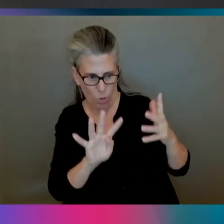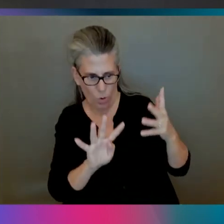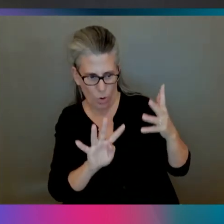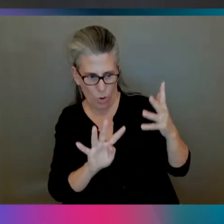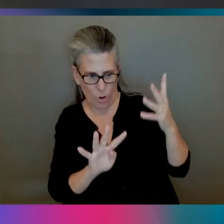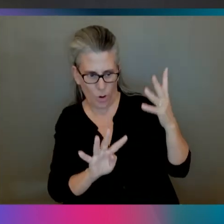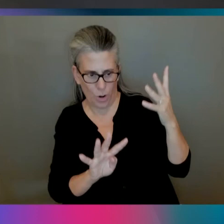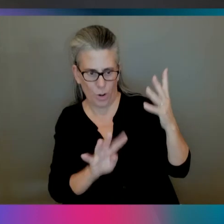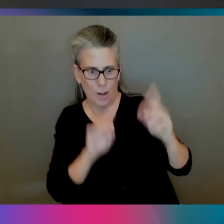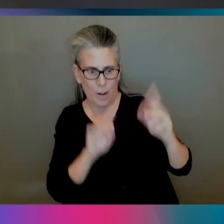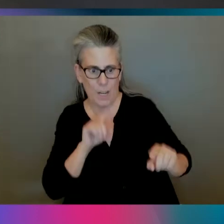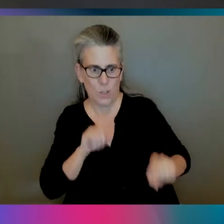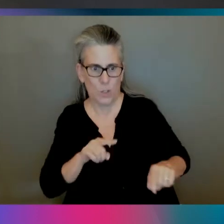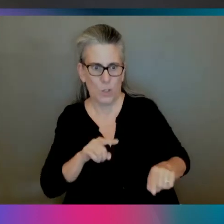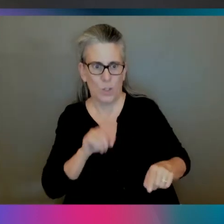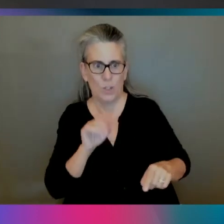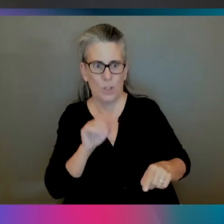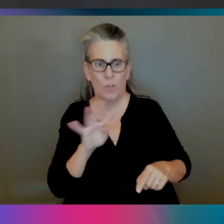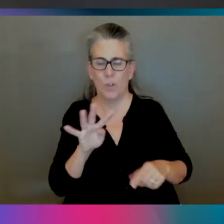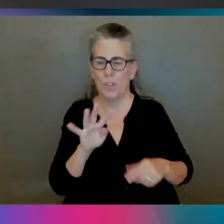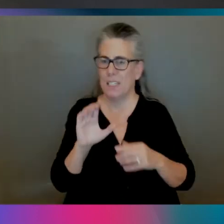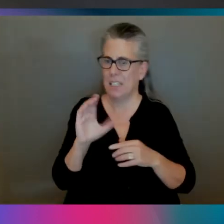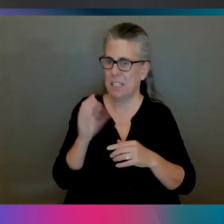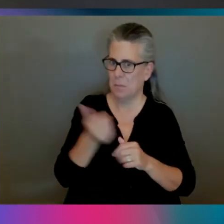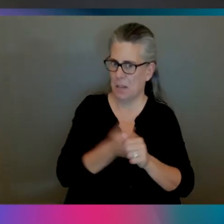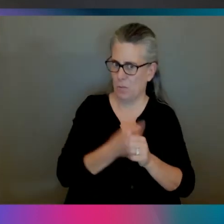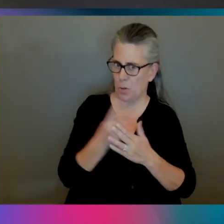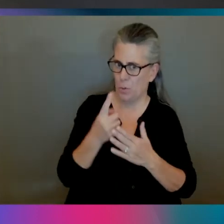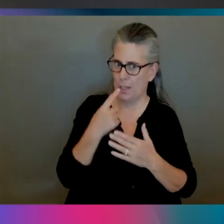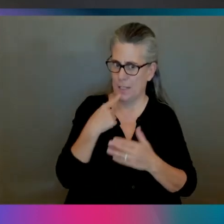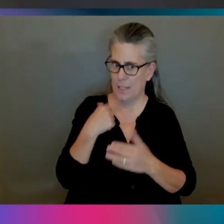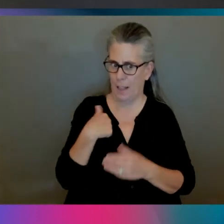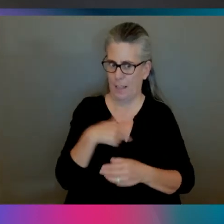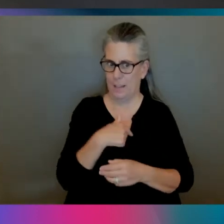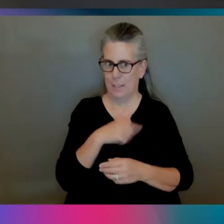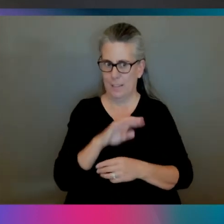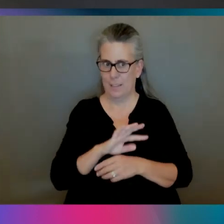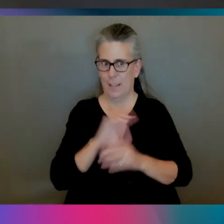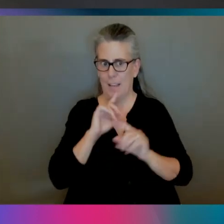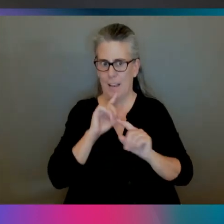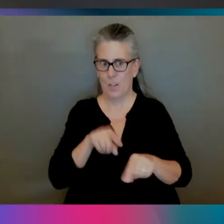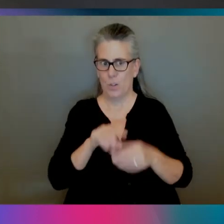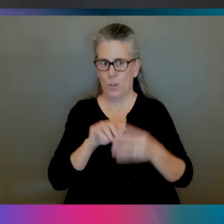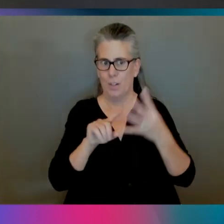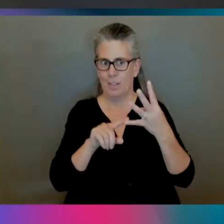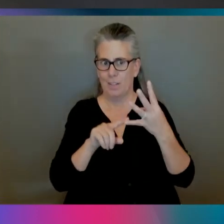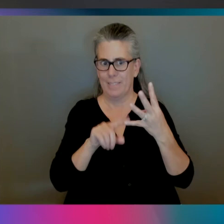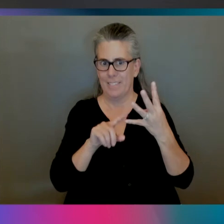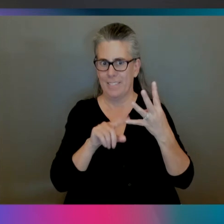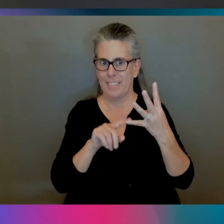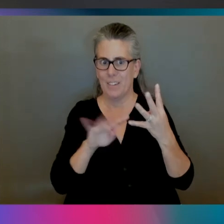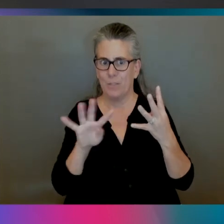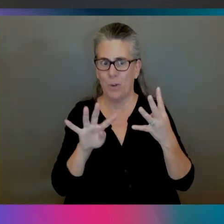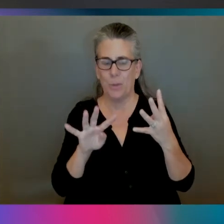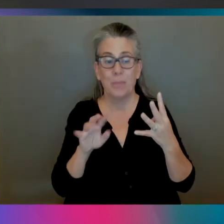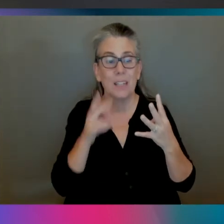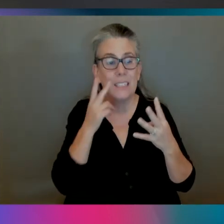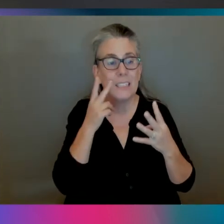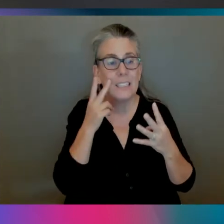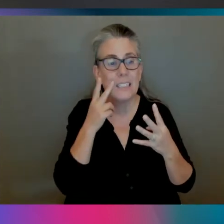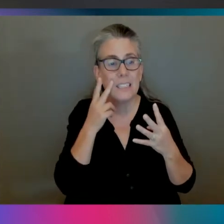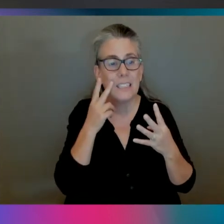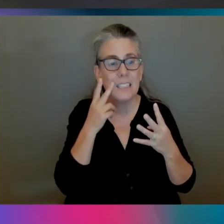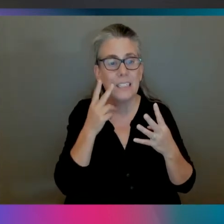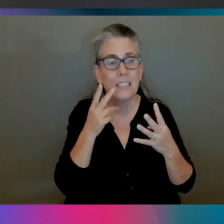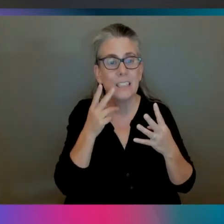I think everyone is telling us it's 4. And let's see. I like that answer. Let's see. All